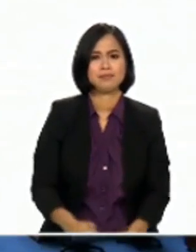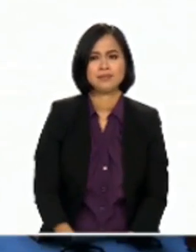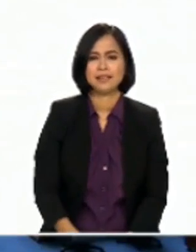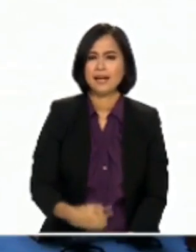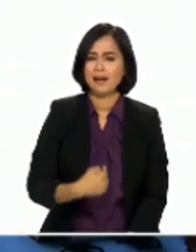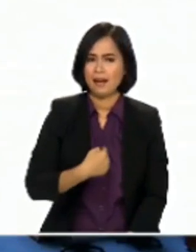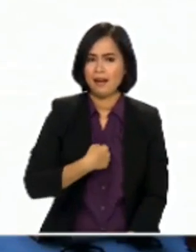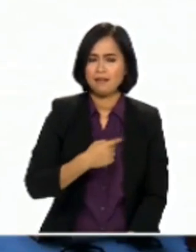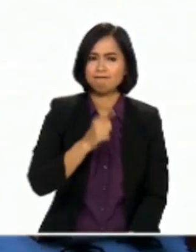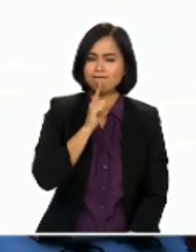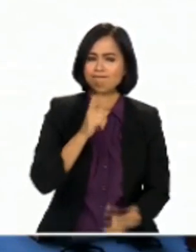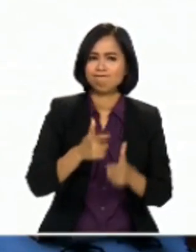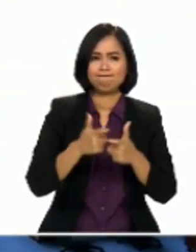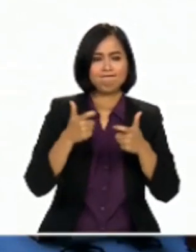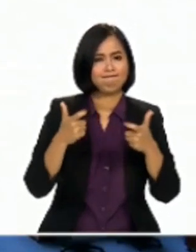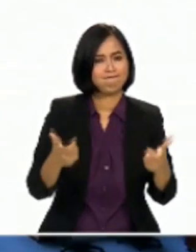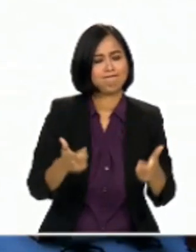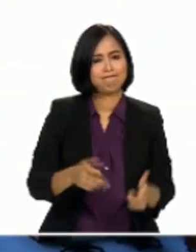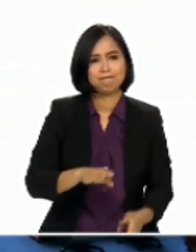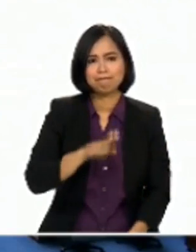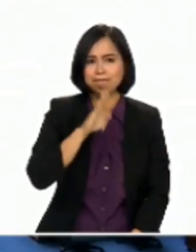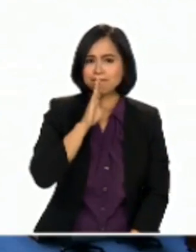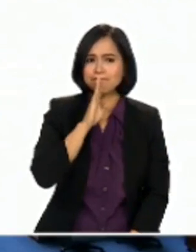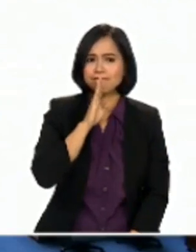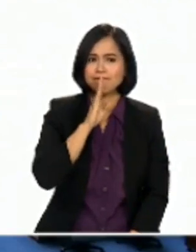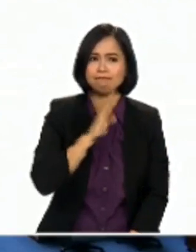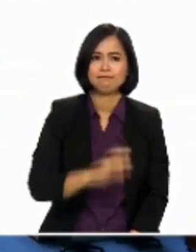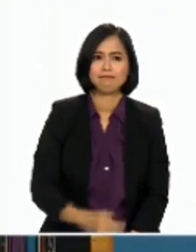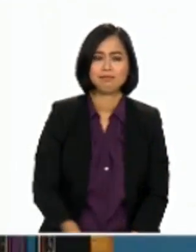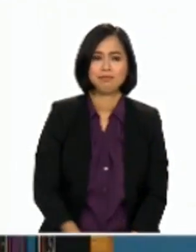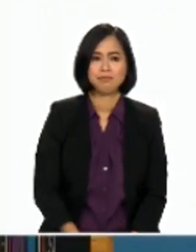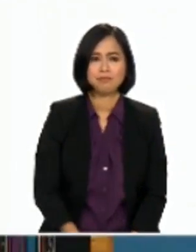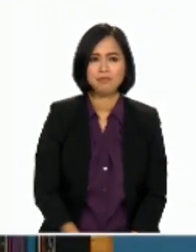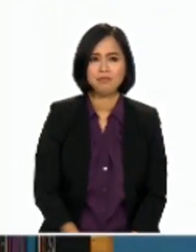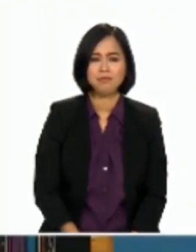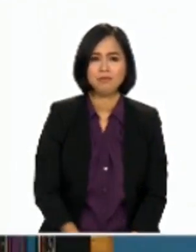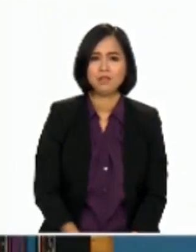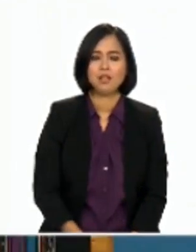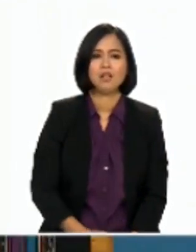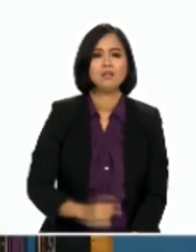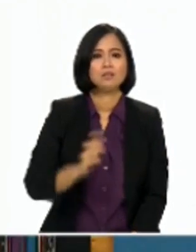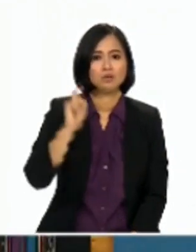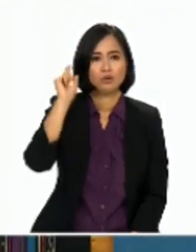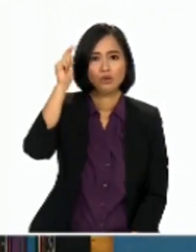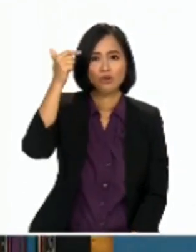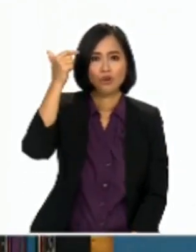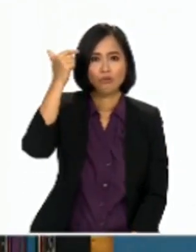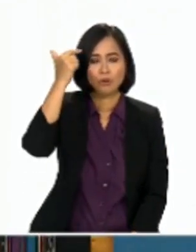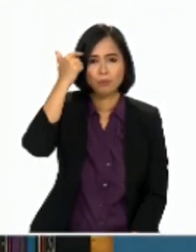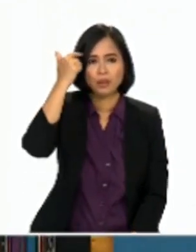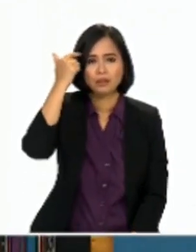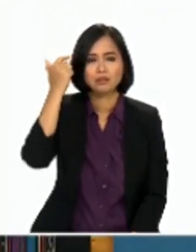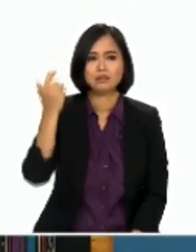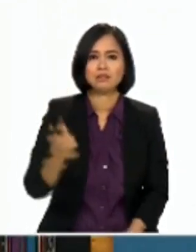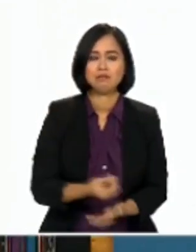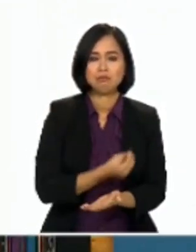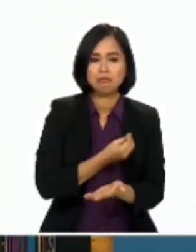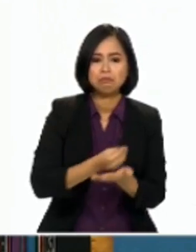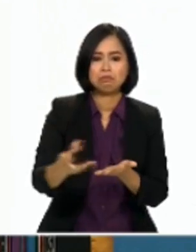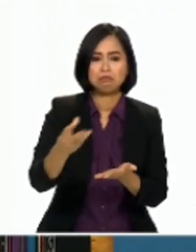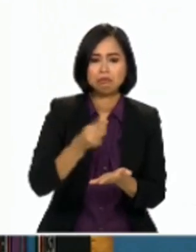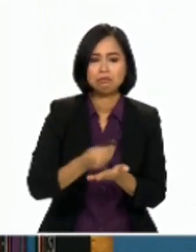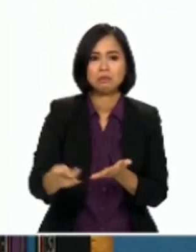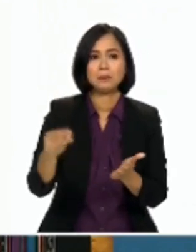grossly disappointed. The government is conned of millions of